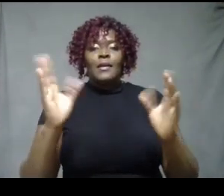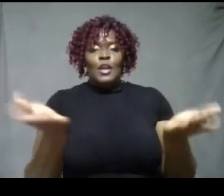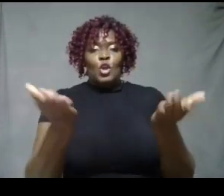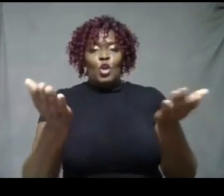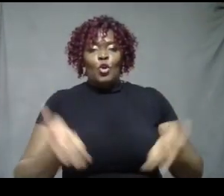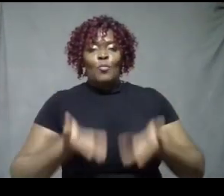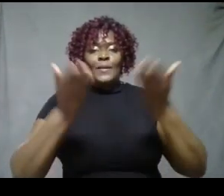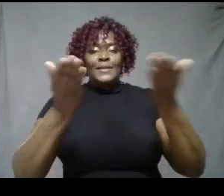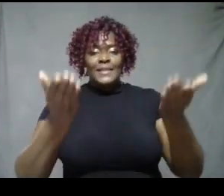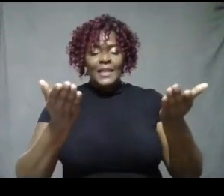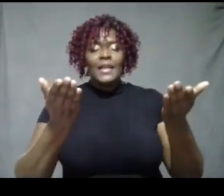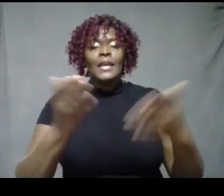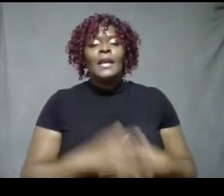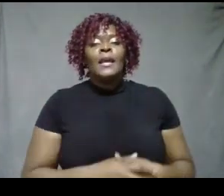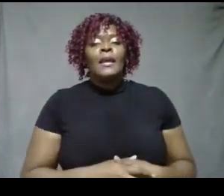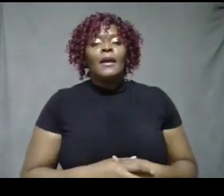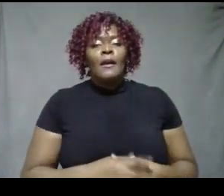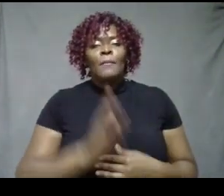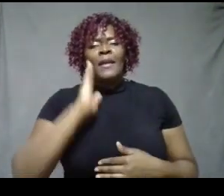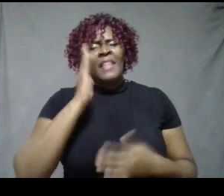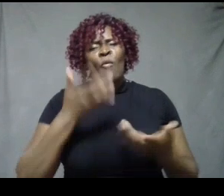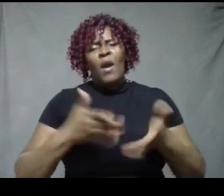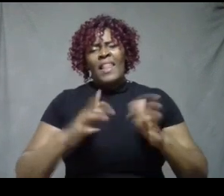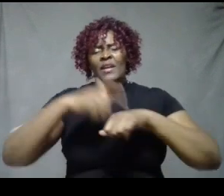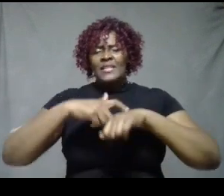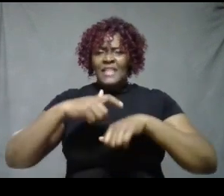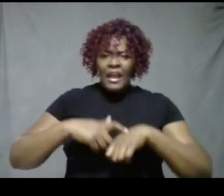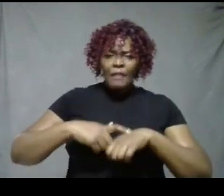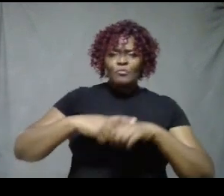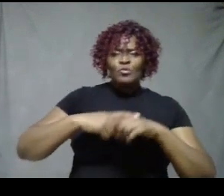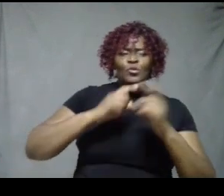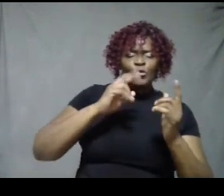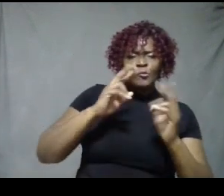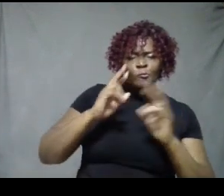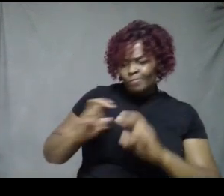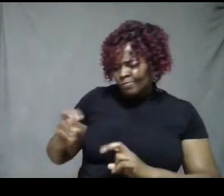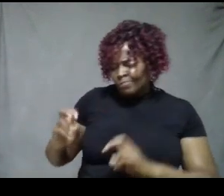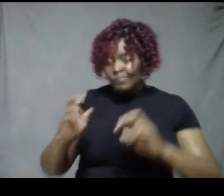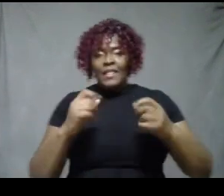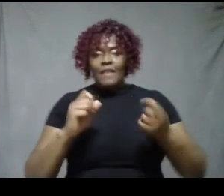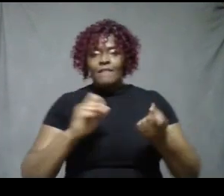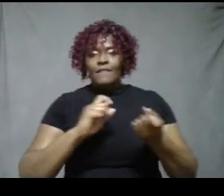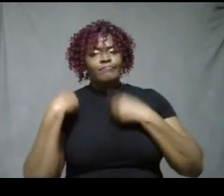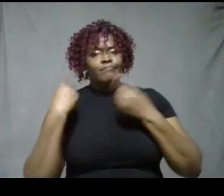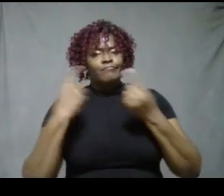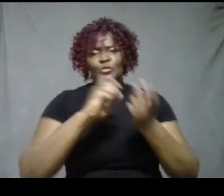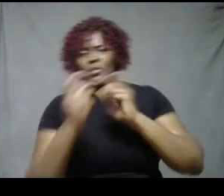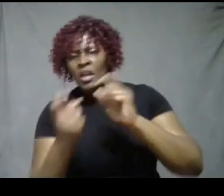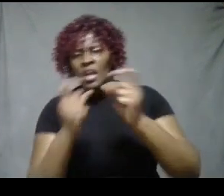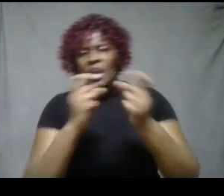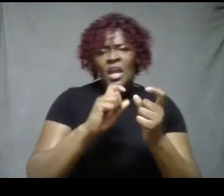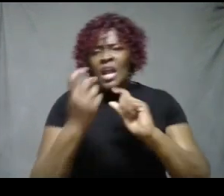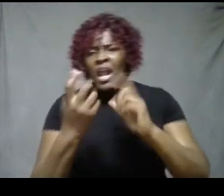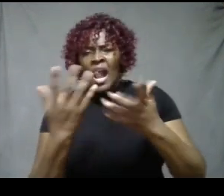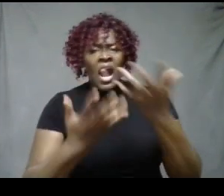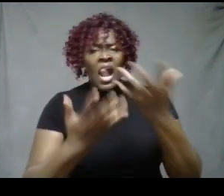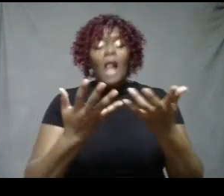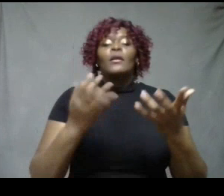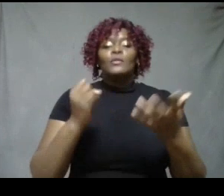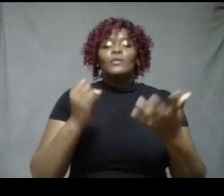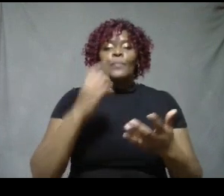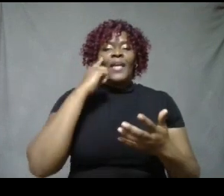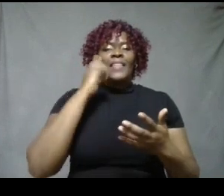merits of the projects. There's been a lot of decisions that have been made, a lot of changes that have been made throughout this experience. And I think